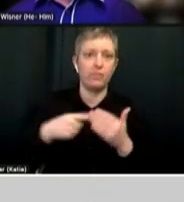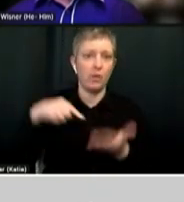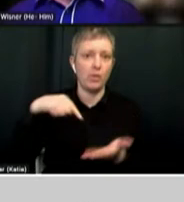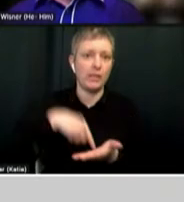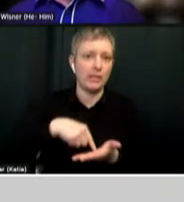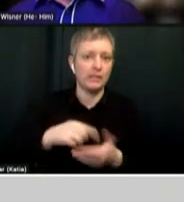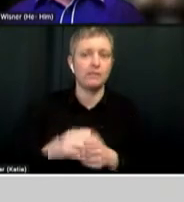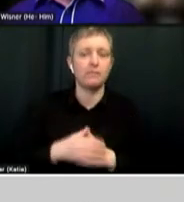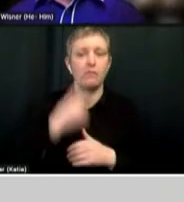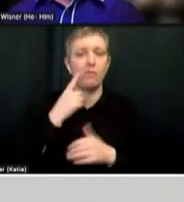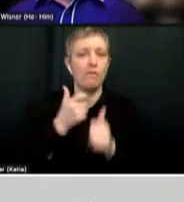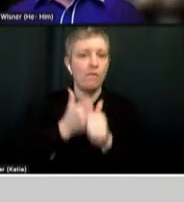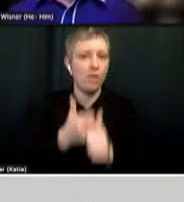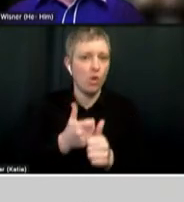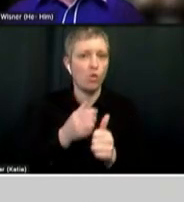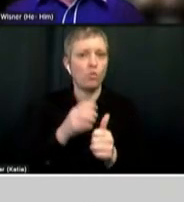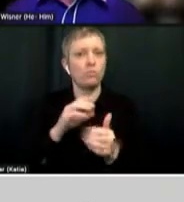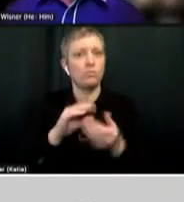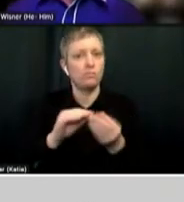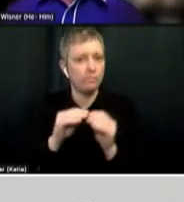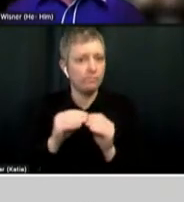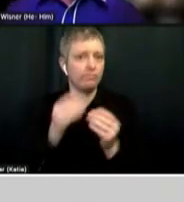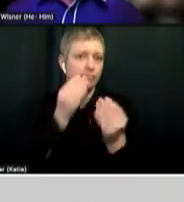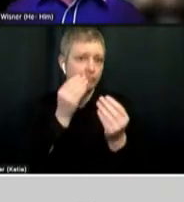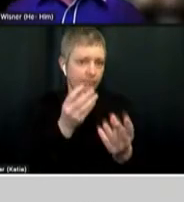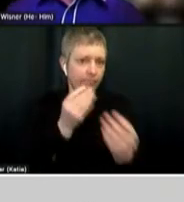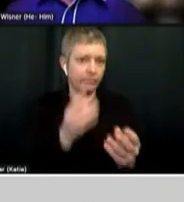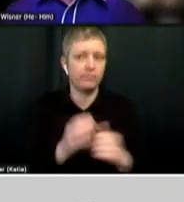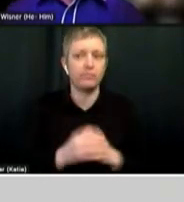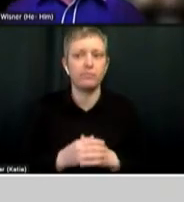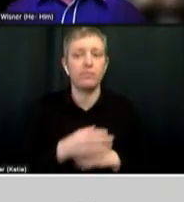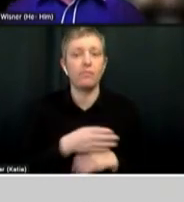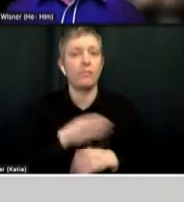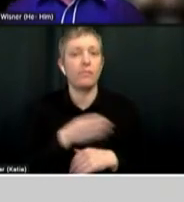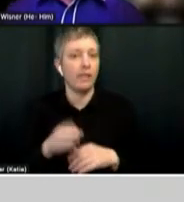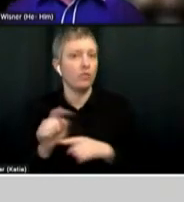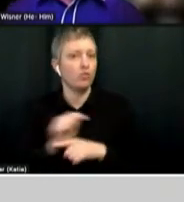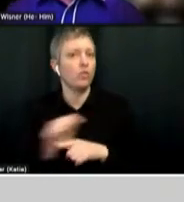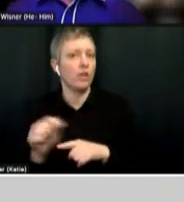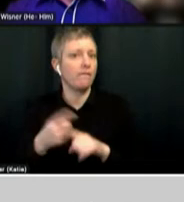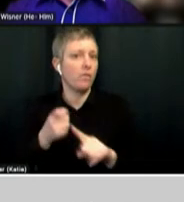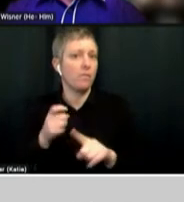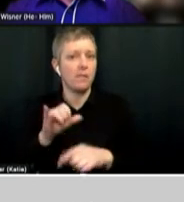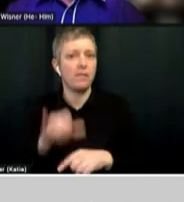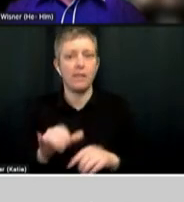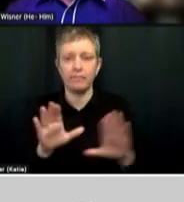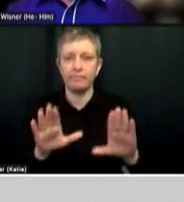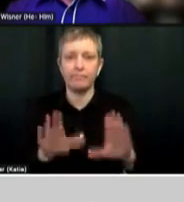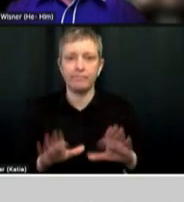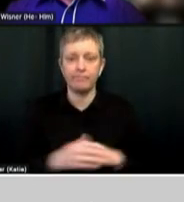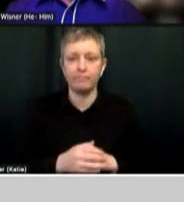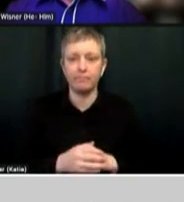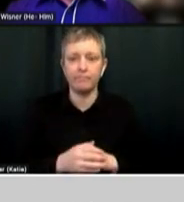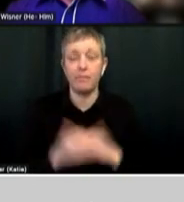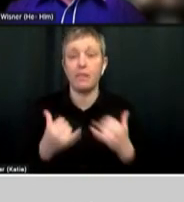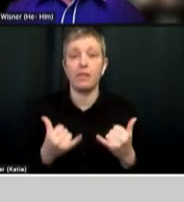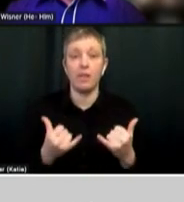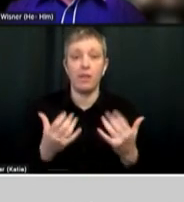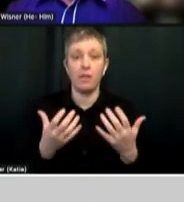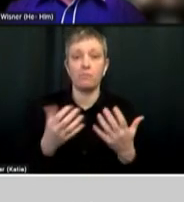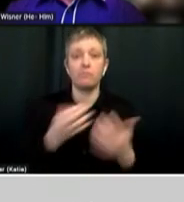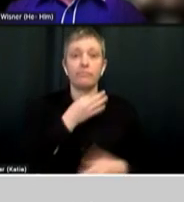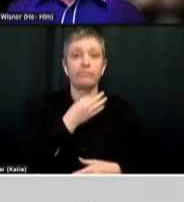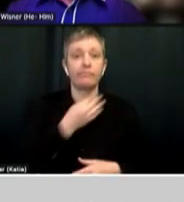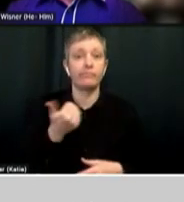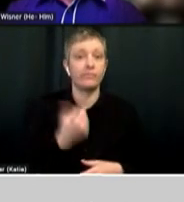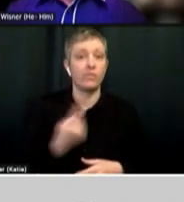data and to train off of that. I want to know if anyone has any questions that you'd